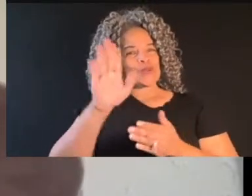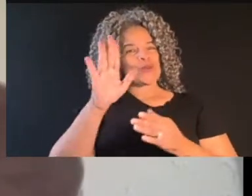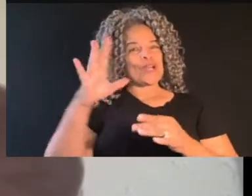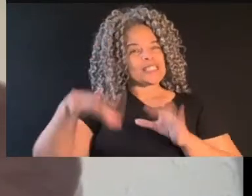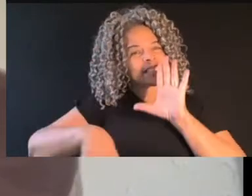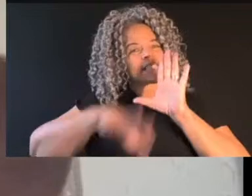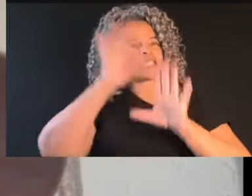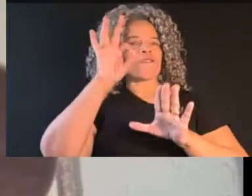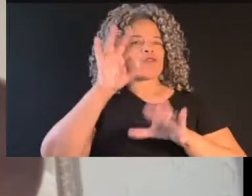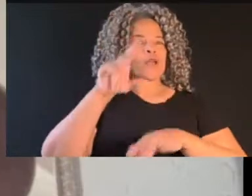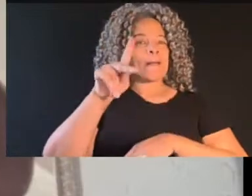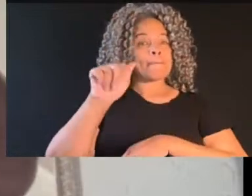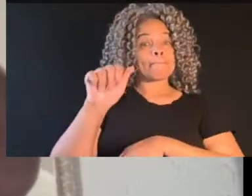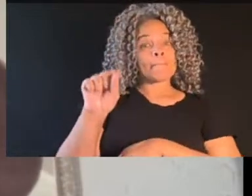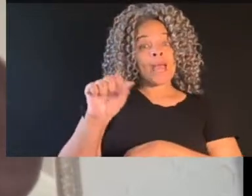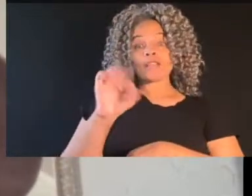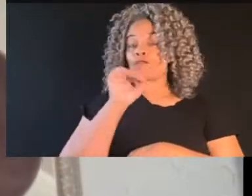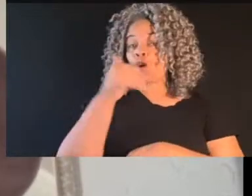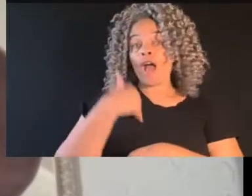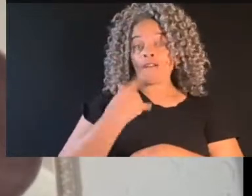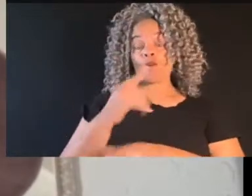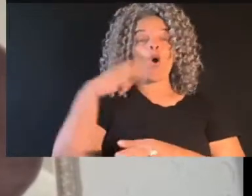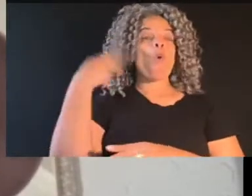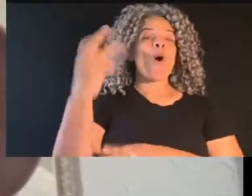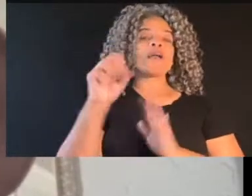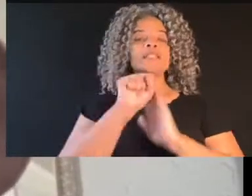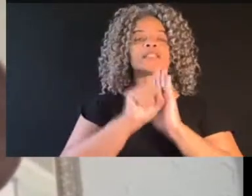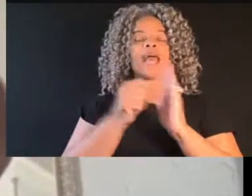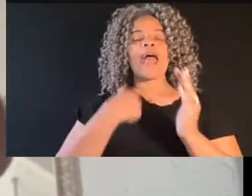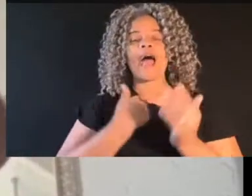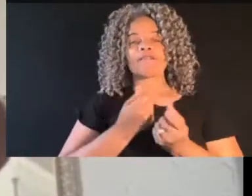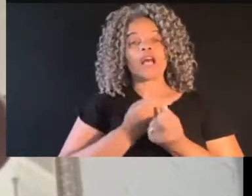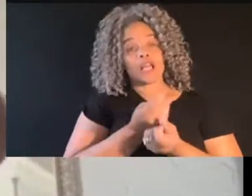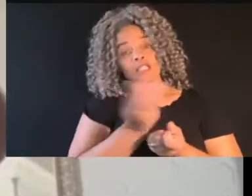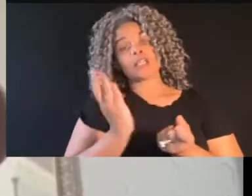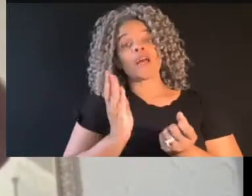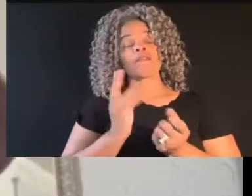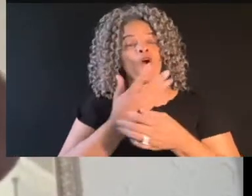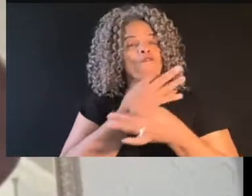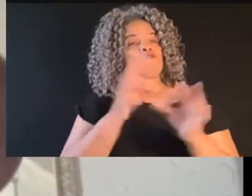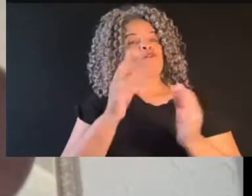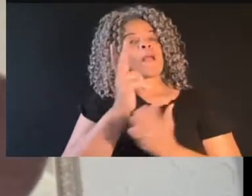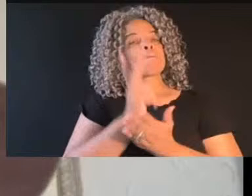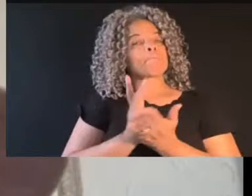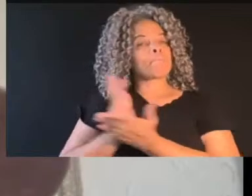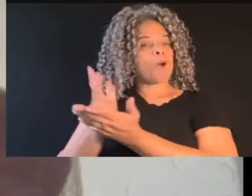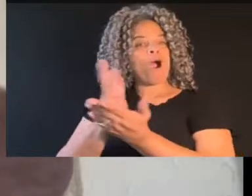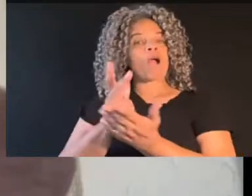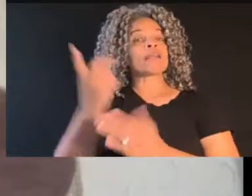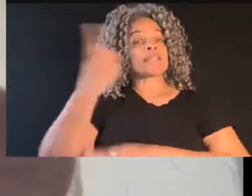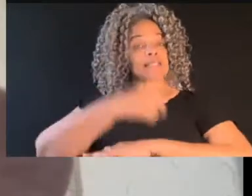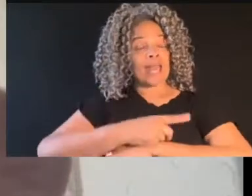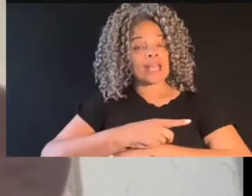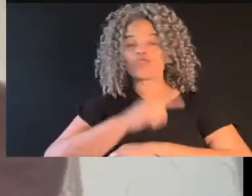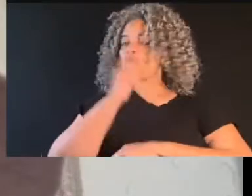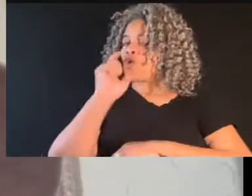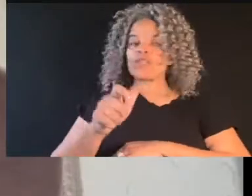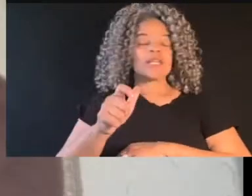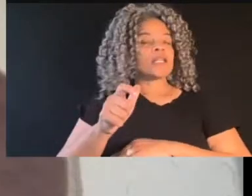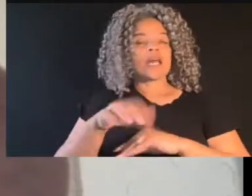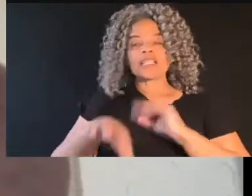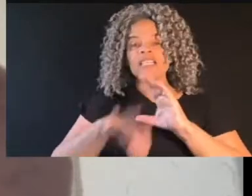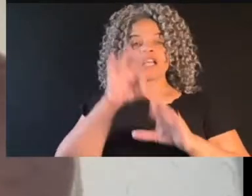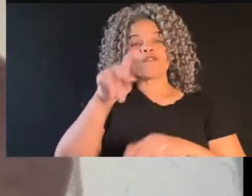Pass. If you don't have one, Washington State has a number of free park days in which you don't need a Discovery Pass.